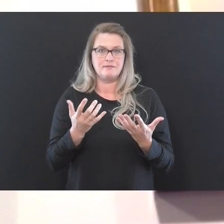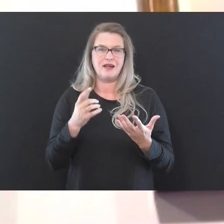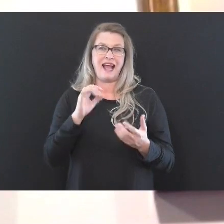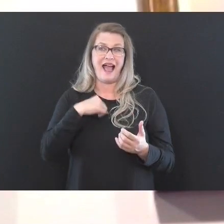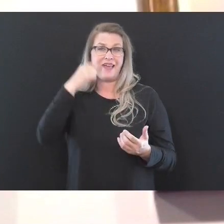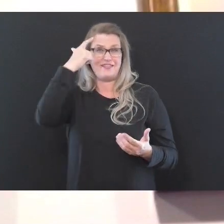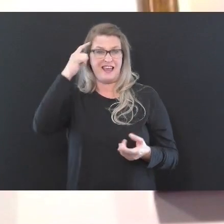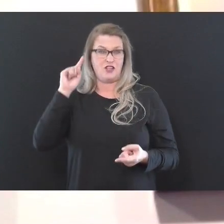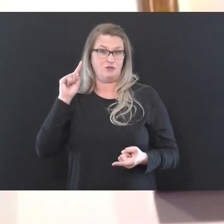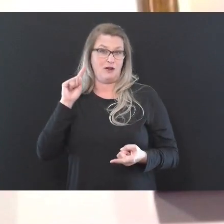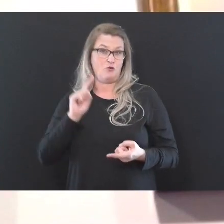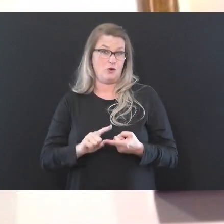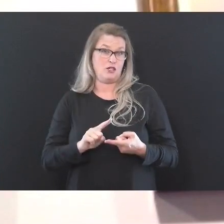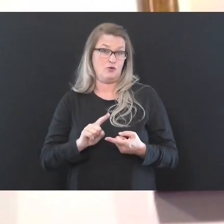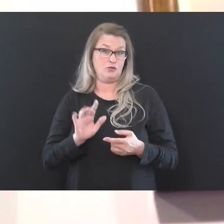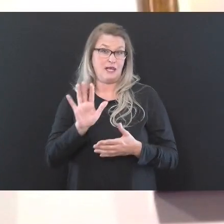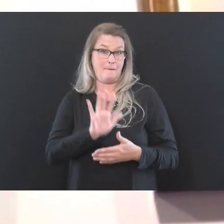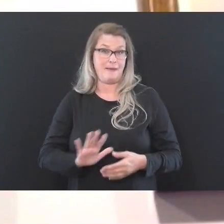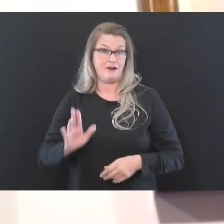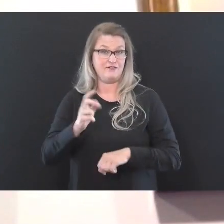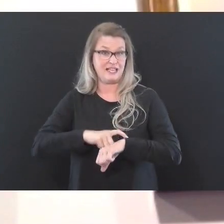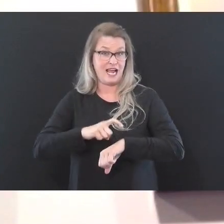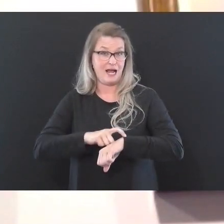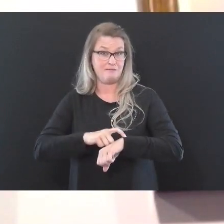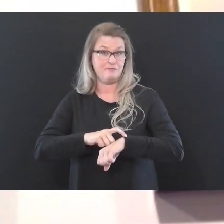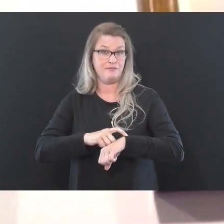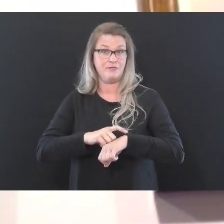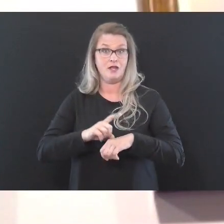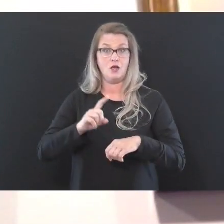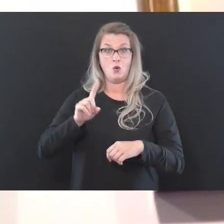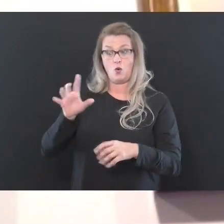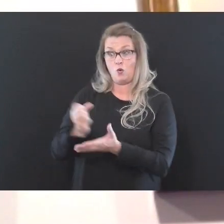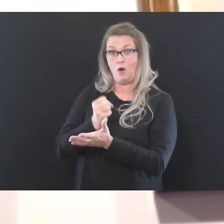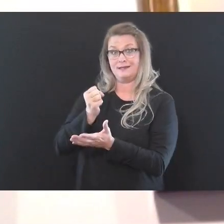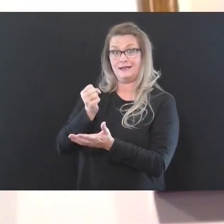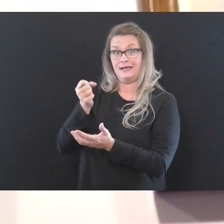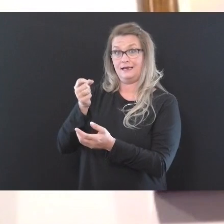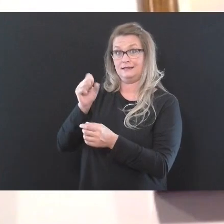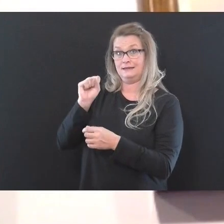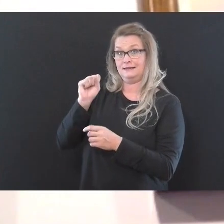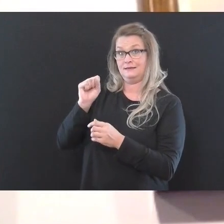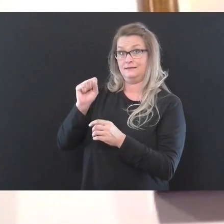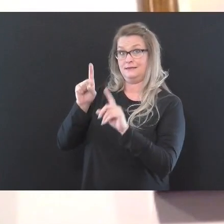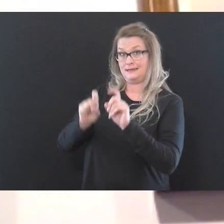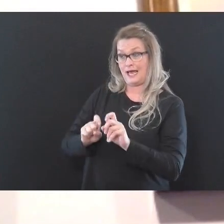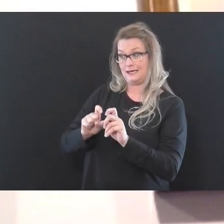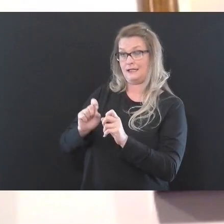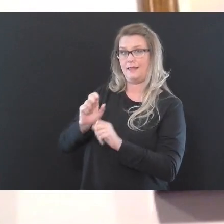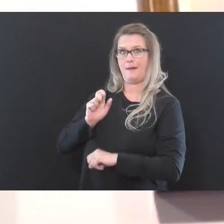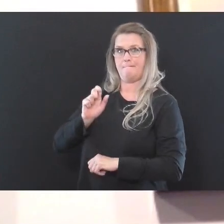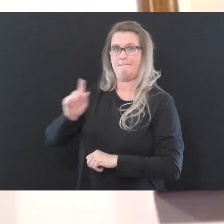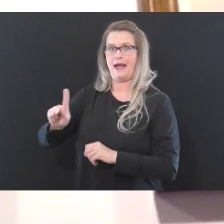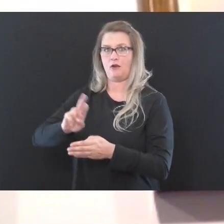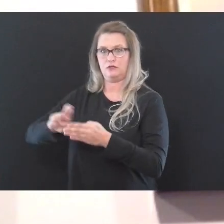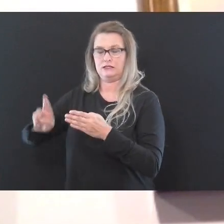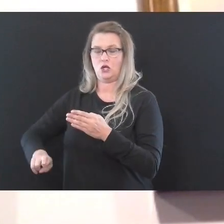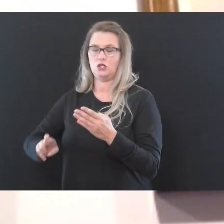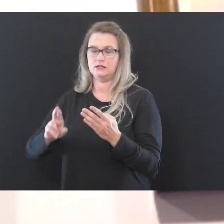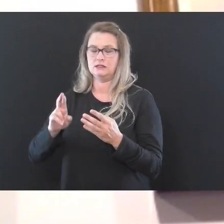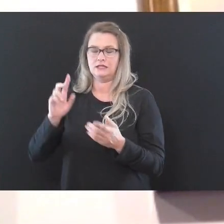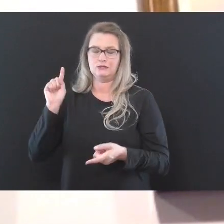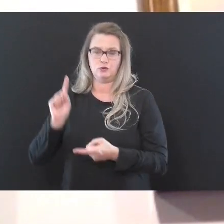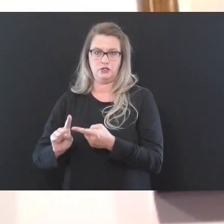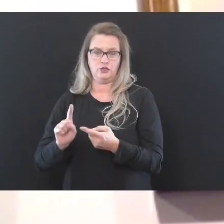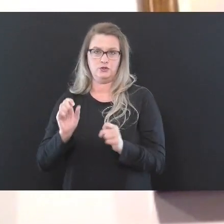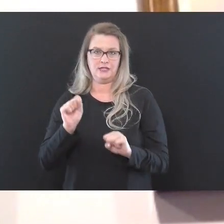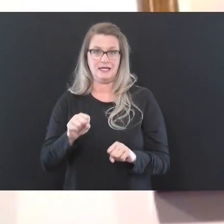reduced amount of time between the time that the samples obtained and the results back again. But certainly if we could